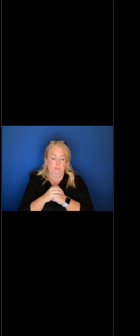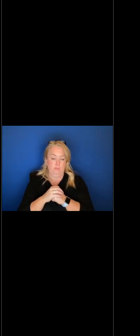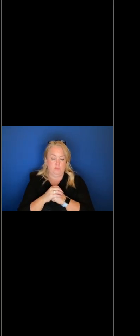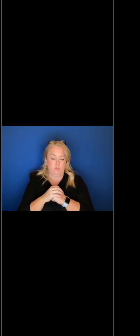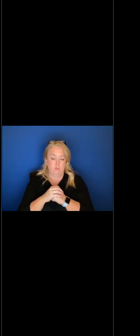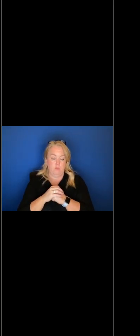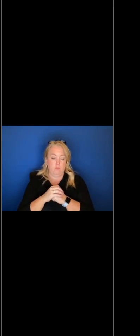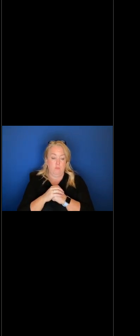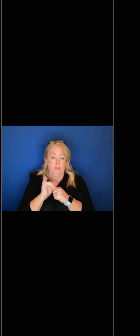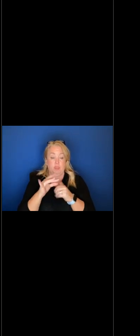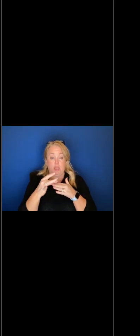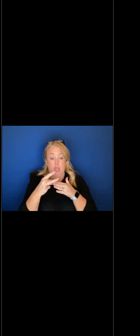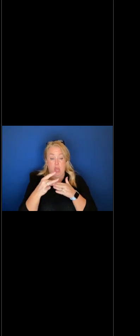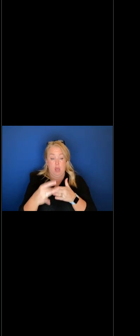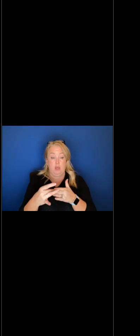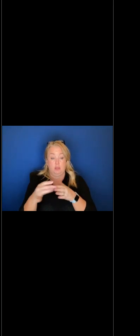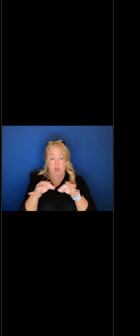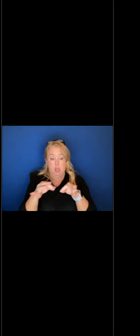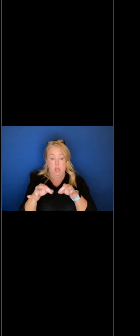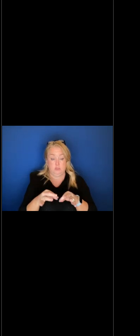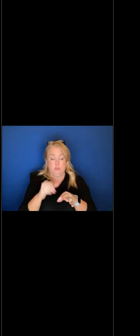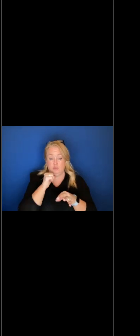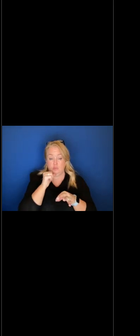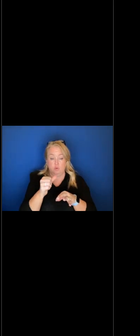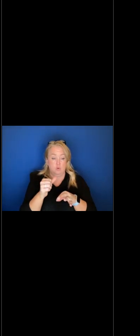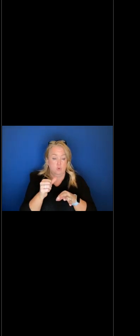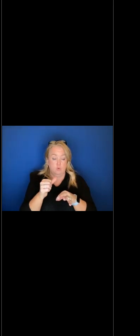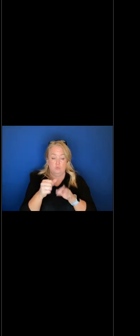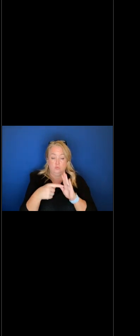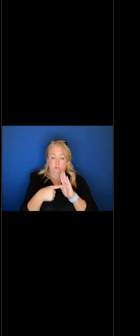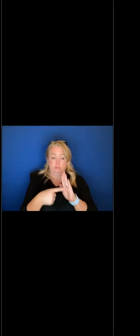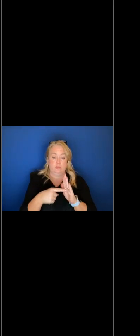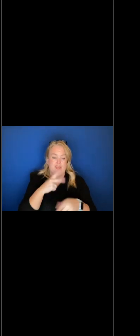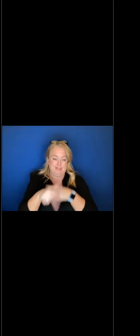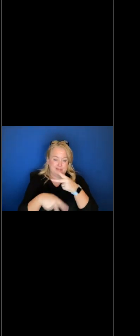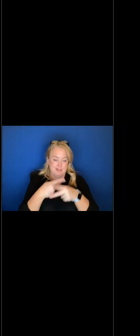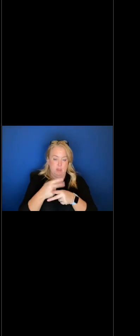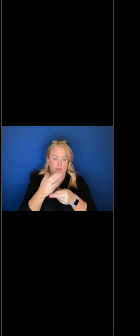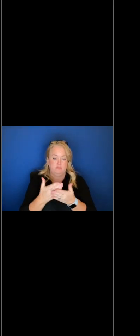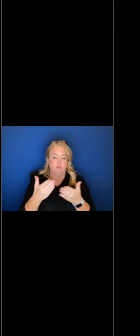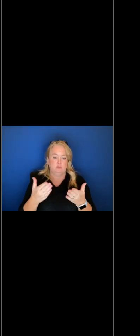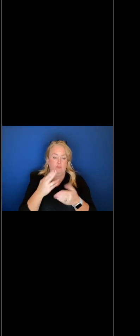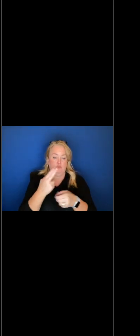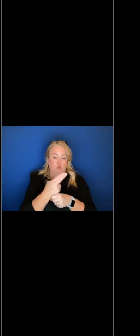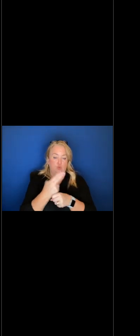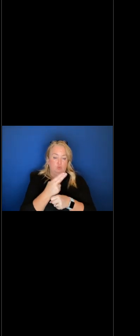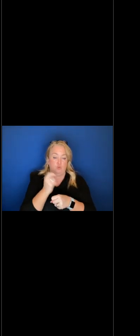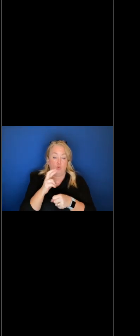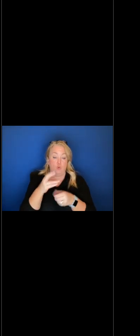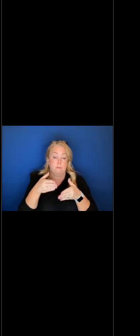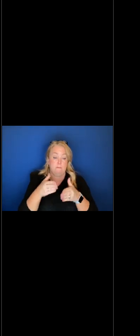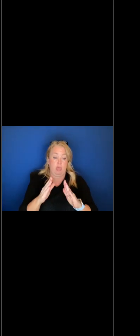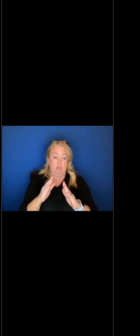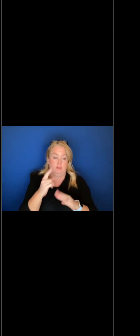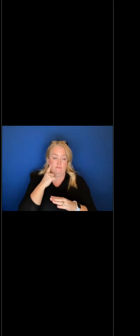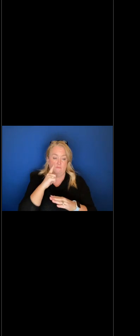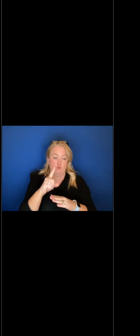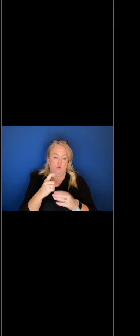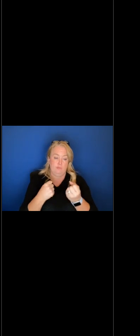The guidelines do not prescribe the type of material to use or method